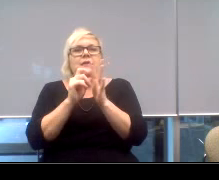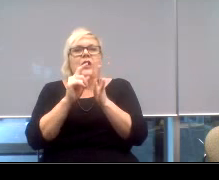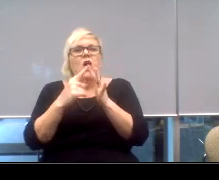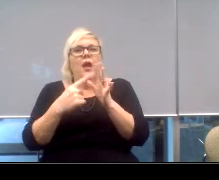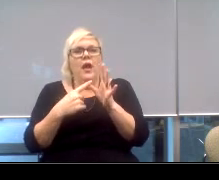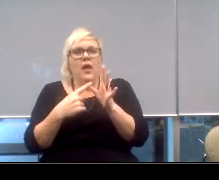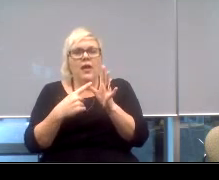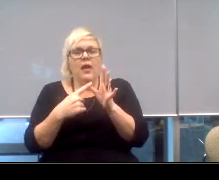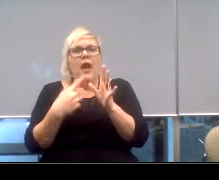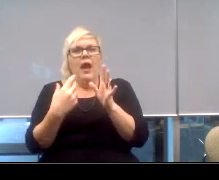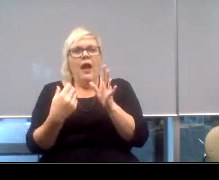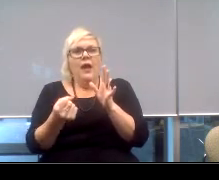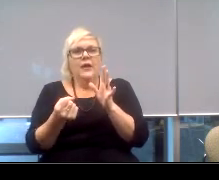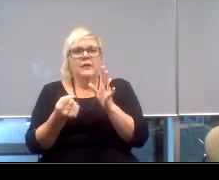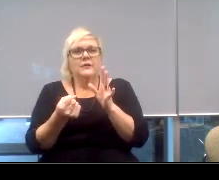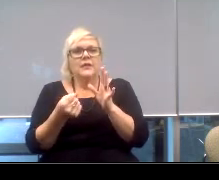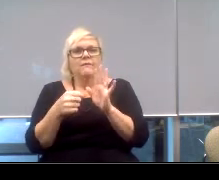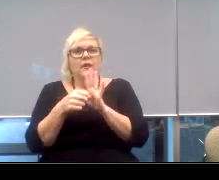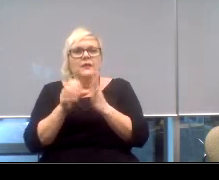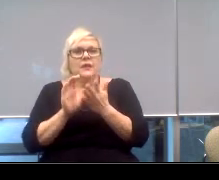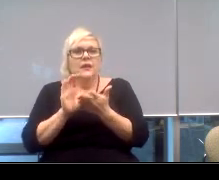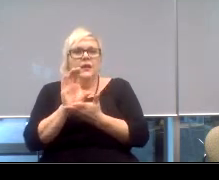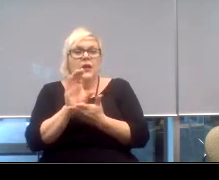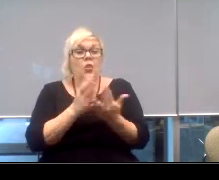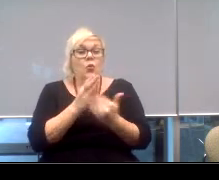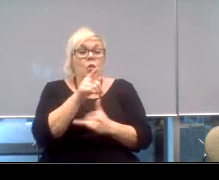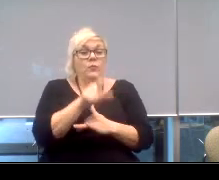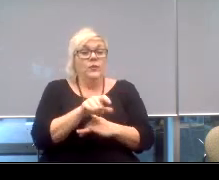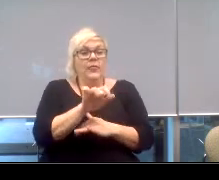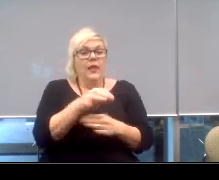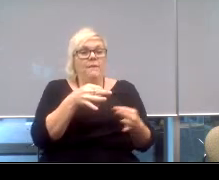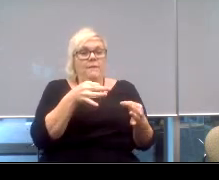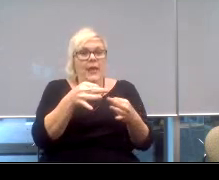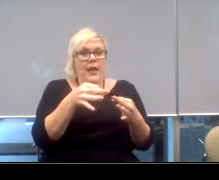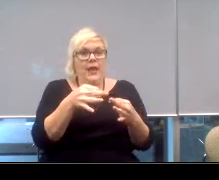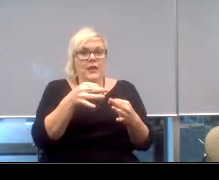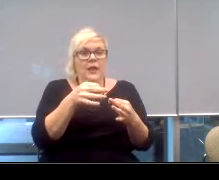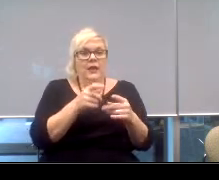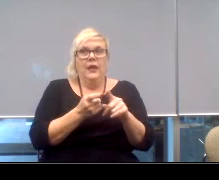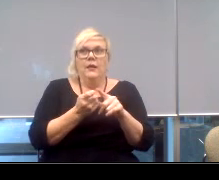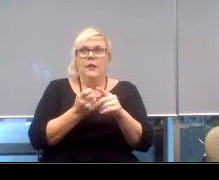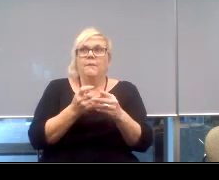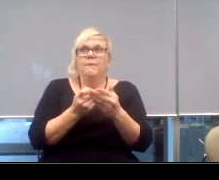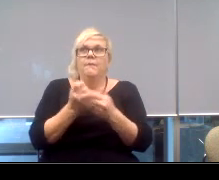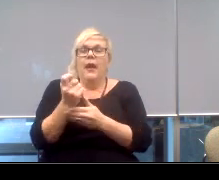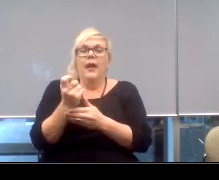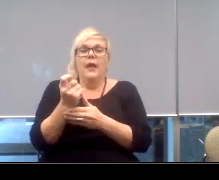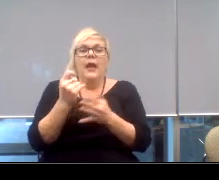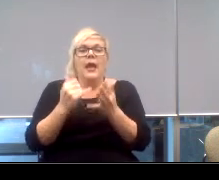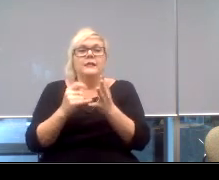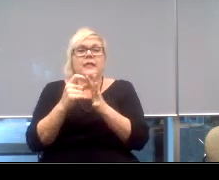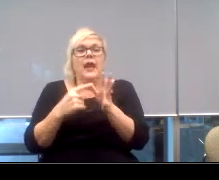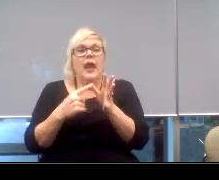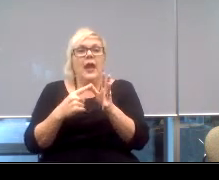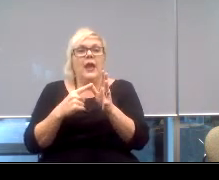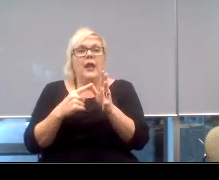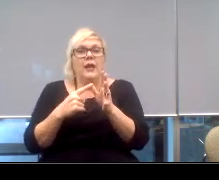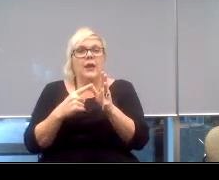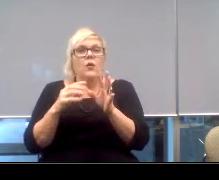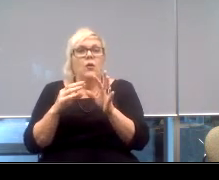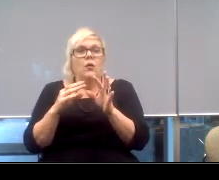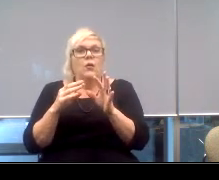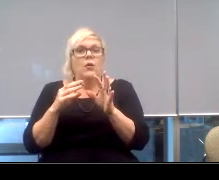capital funding through an eligible participant's plan to pay providers of SDA. SDA may include special